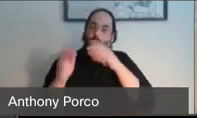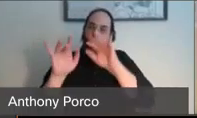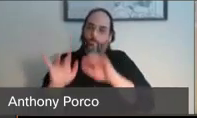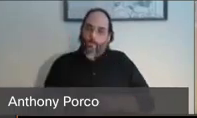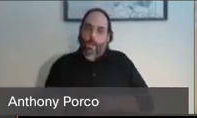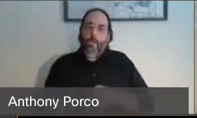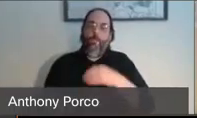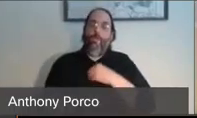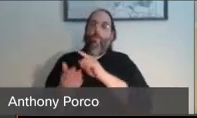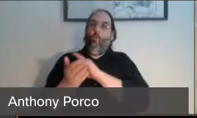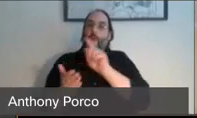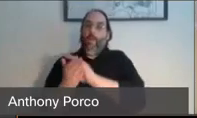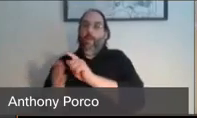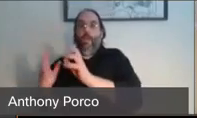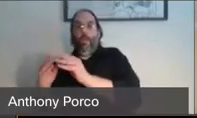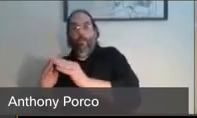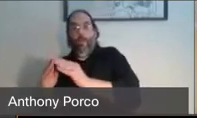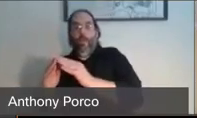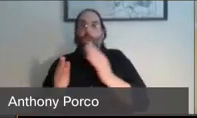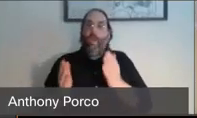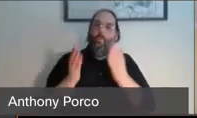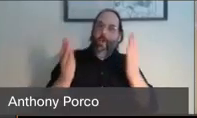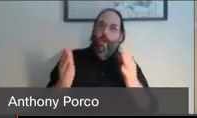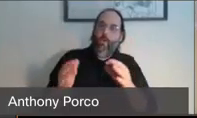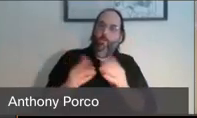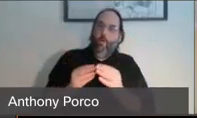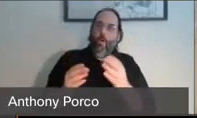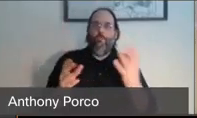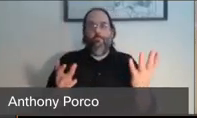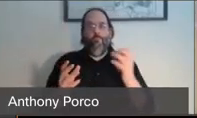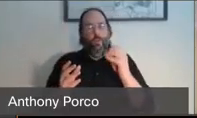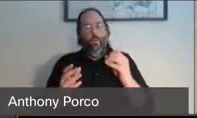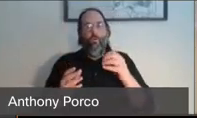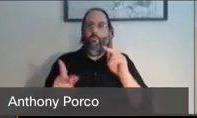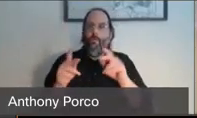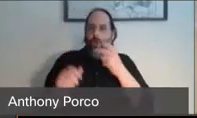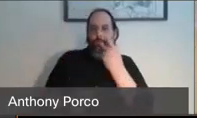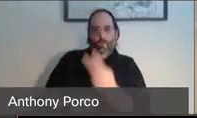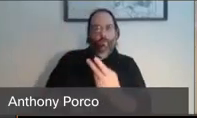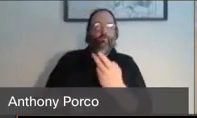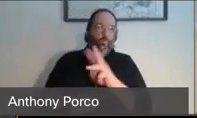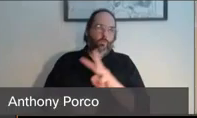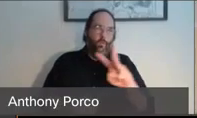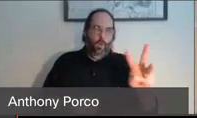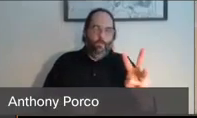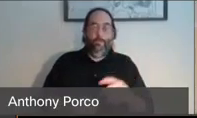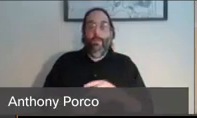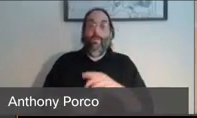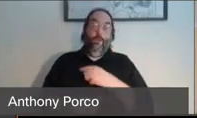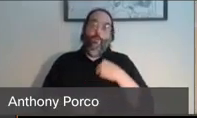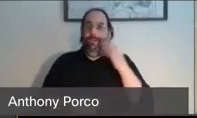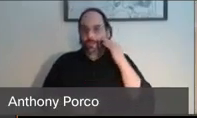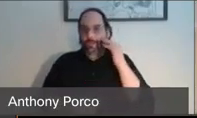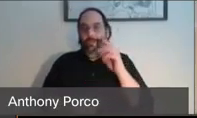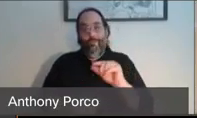community and provider forum meetings to be uploaded on the website for the public's view. It is no secret that 2020 has